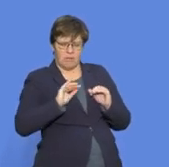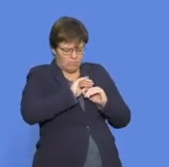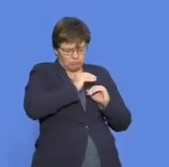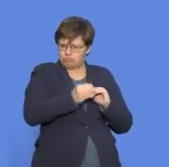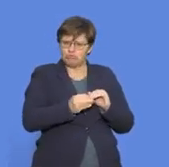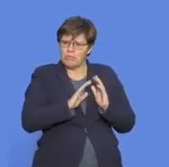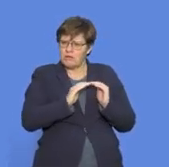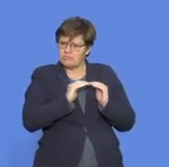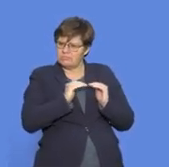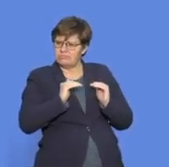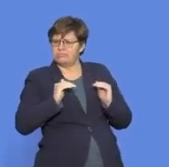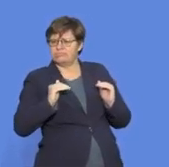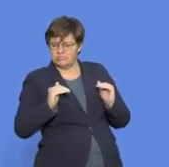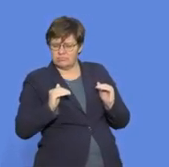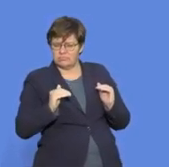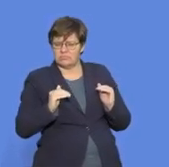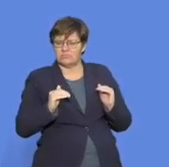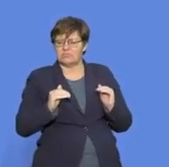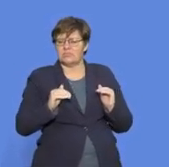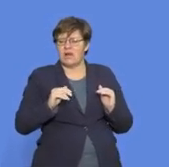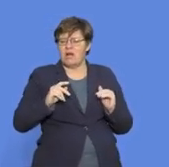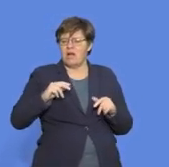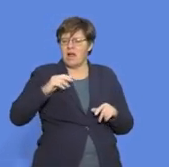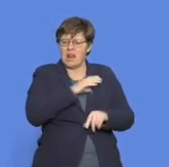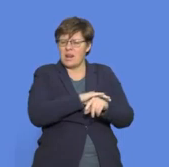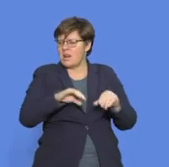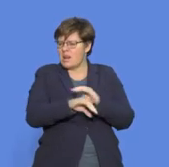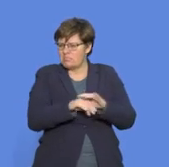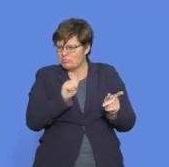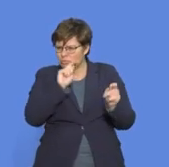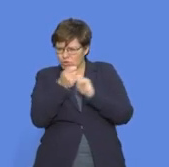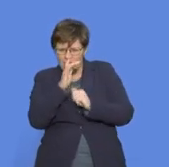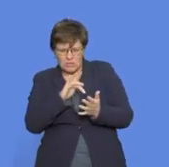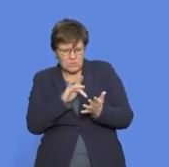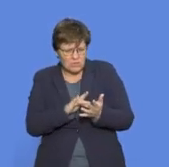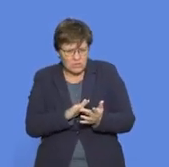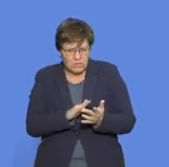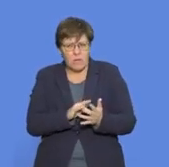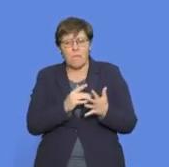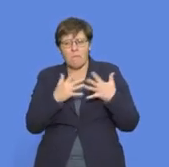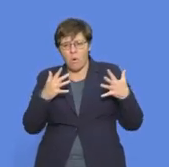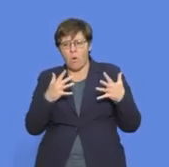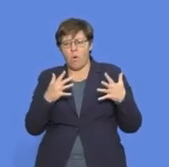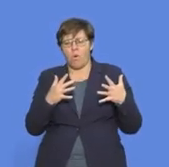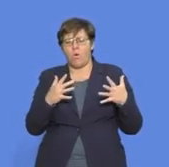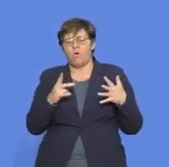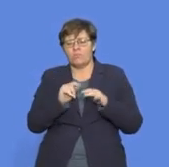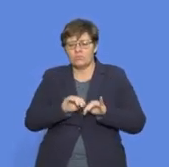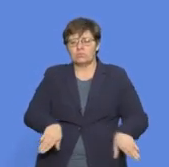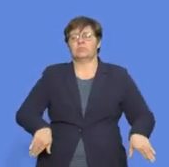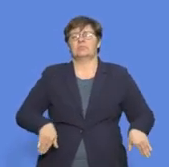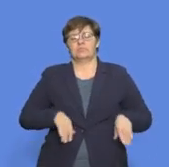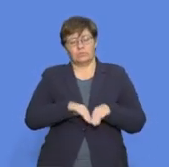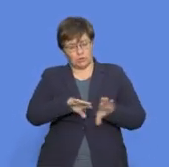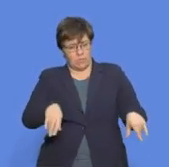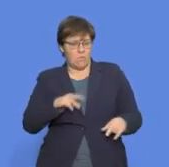elongated. The limbs, you can see the positioning of the limbs has changed so that they are more adept at